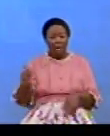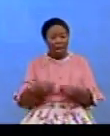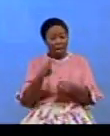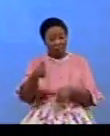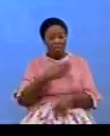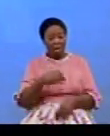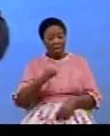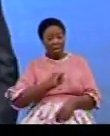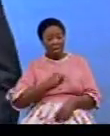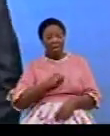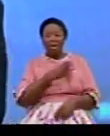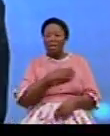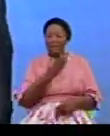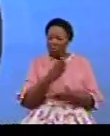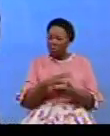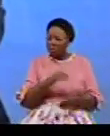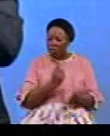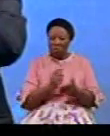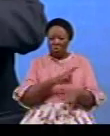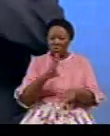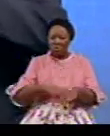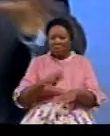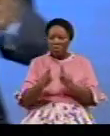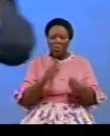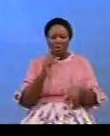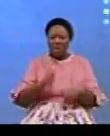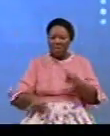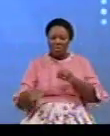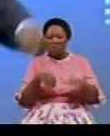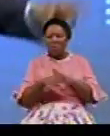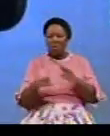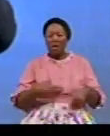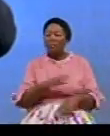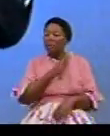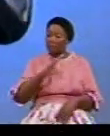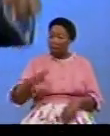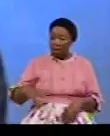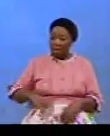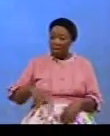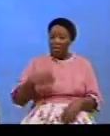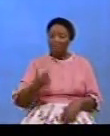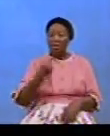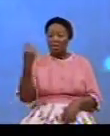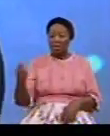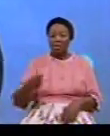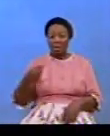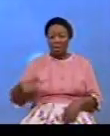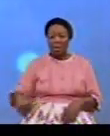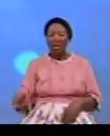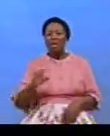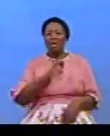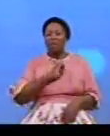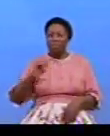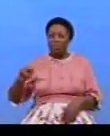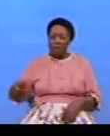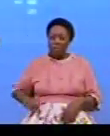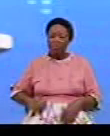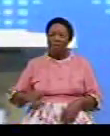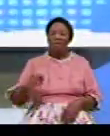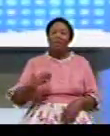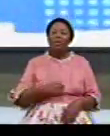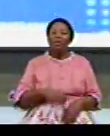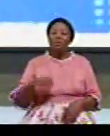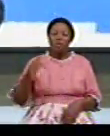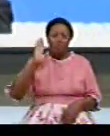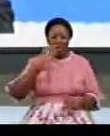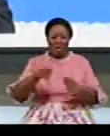the right, God had the decision to cast him away because of his